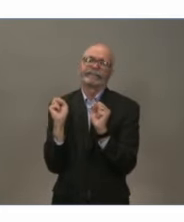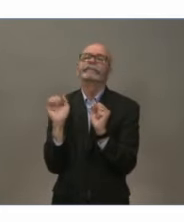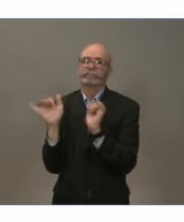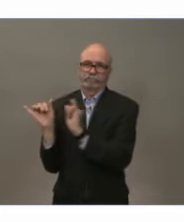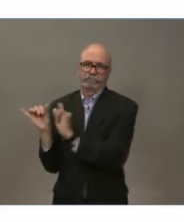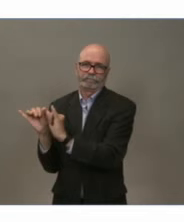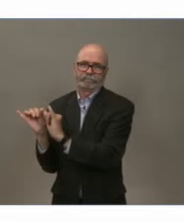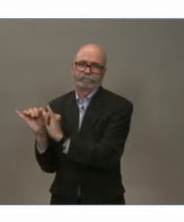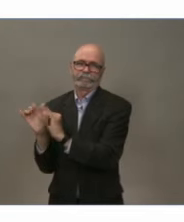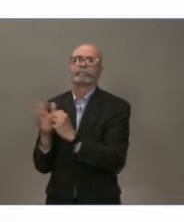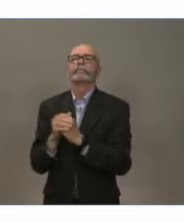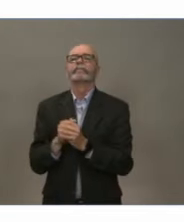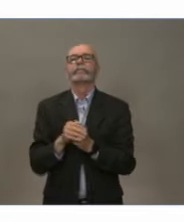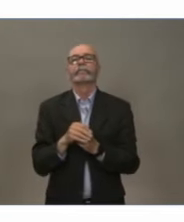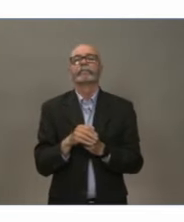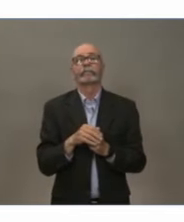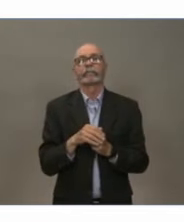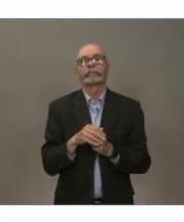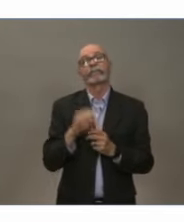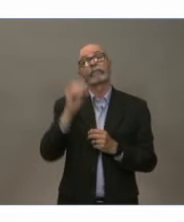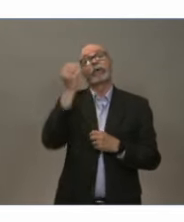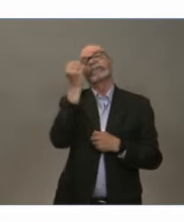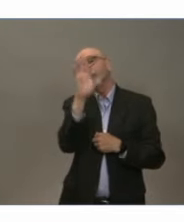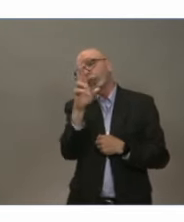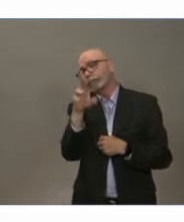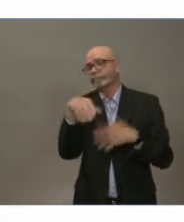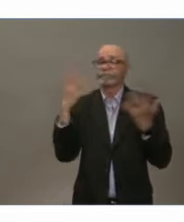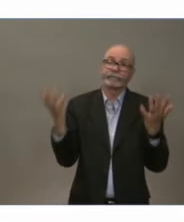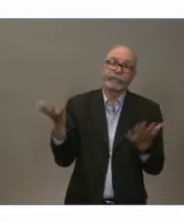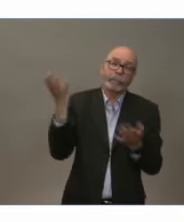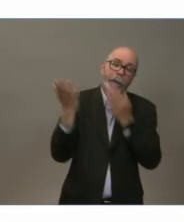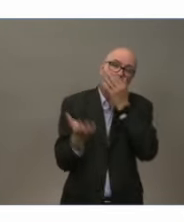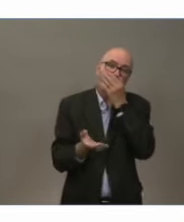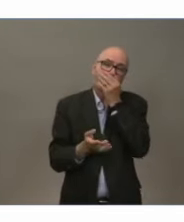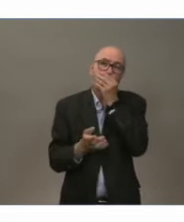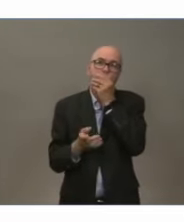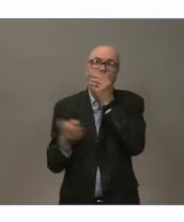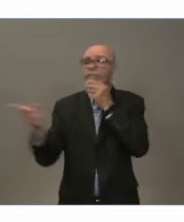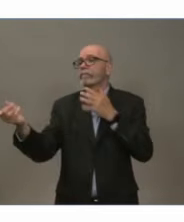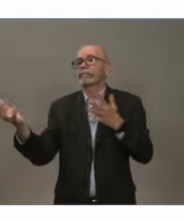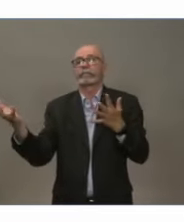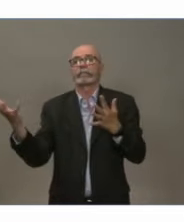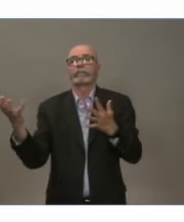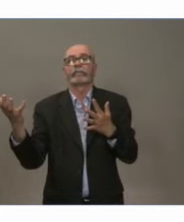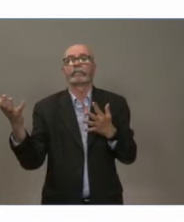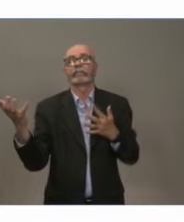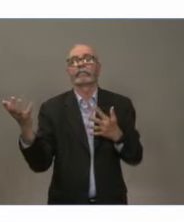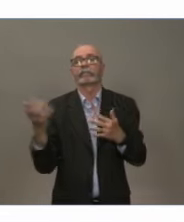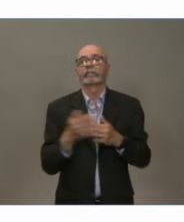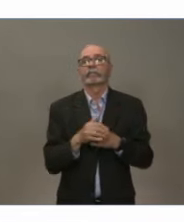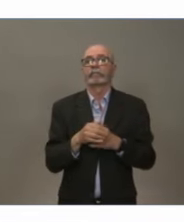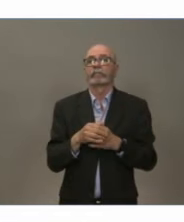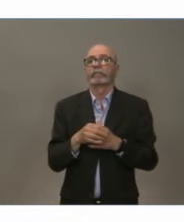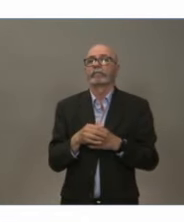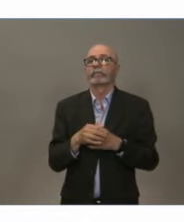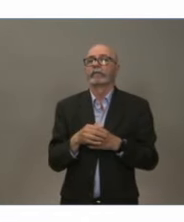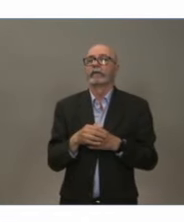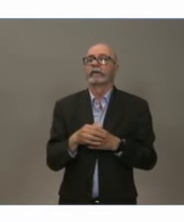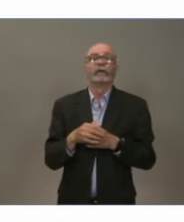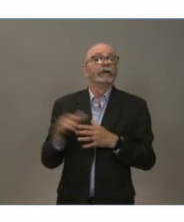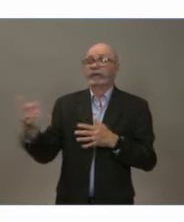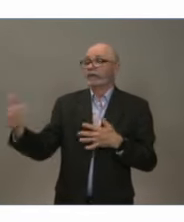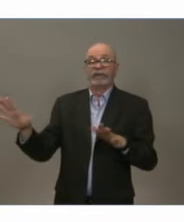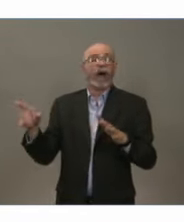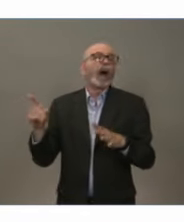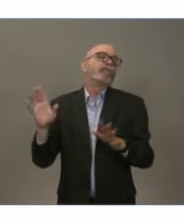then become symptomatic. Or they could potentially have been exposed if they're not careful with their